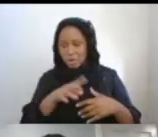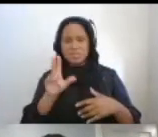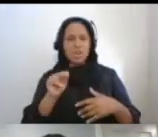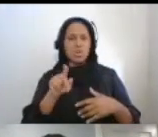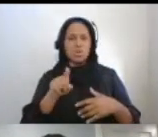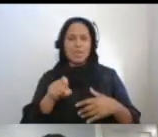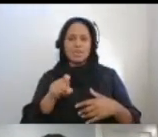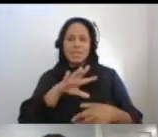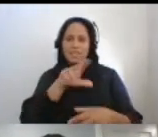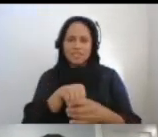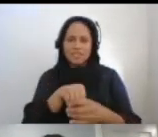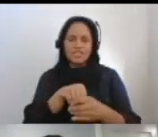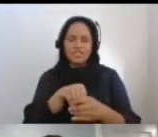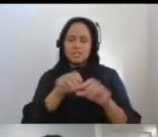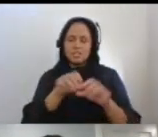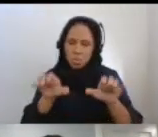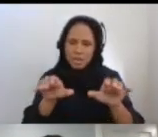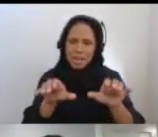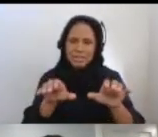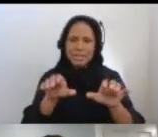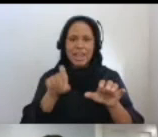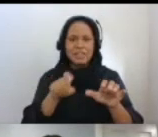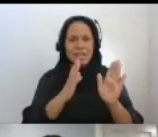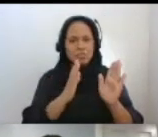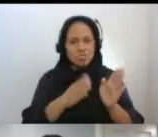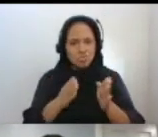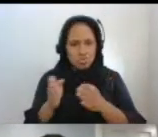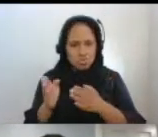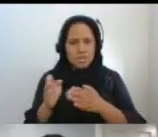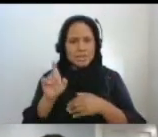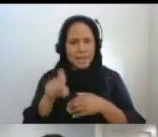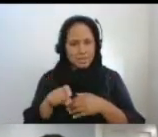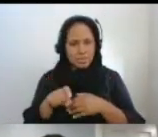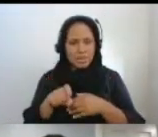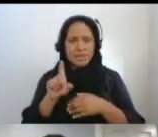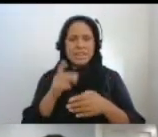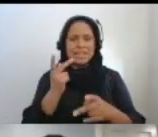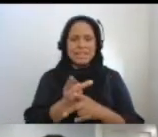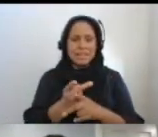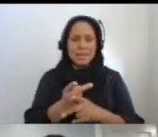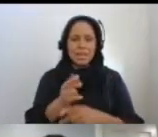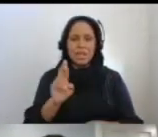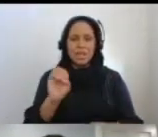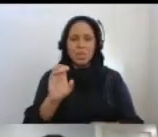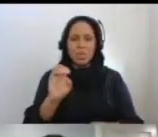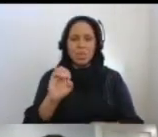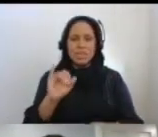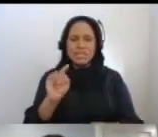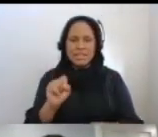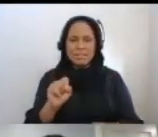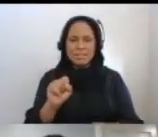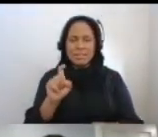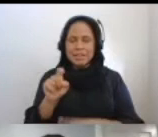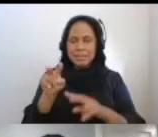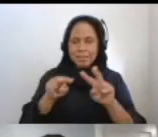be organized. You need to keep receipts. You need to check on timesheets. You need to monitor expenditure reports. It